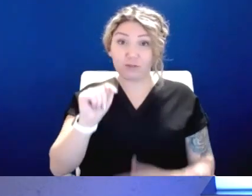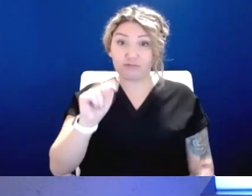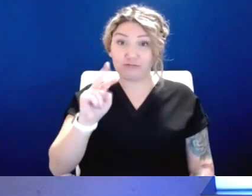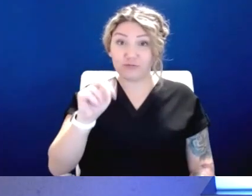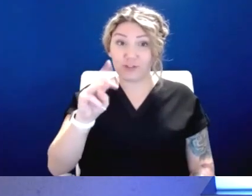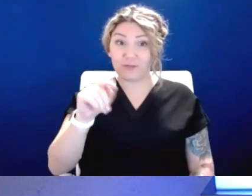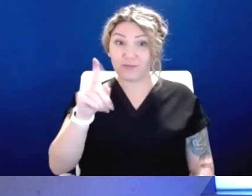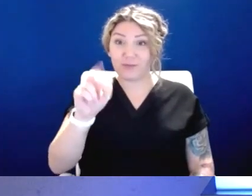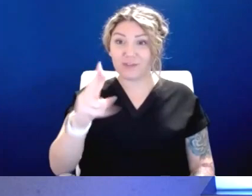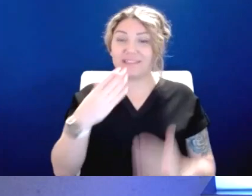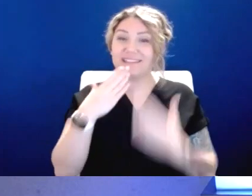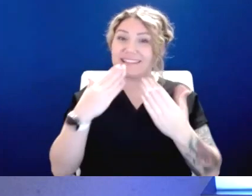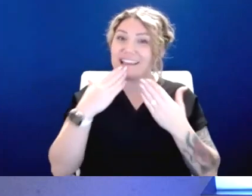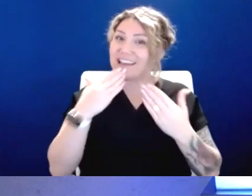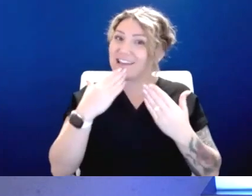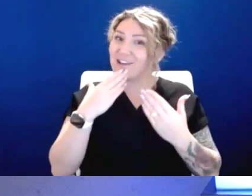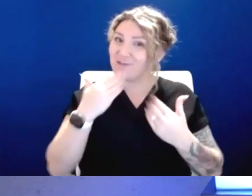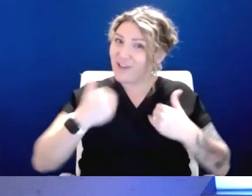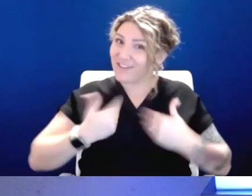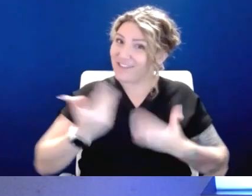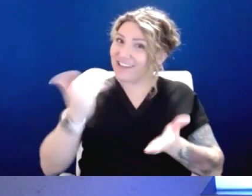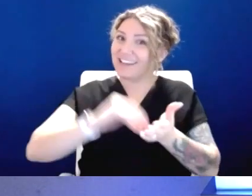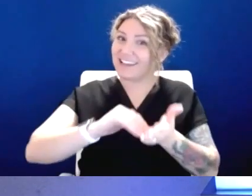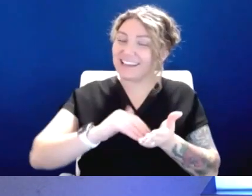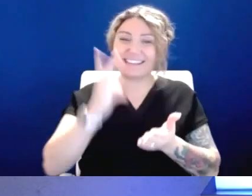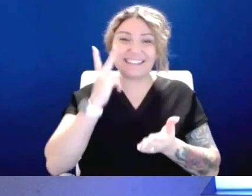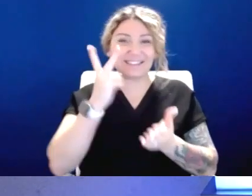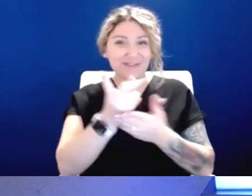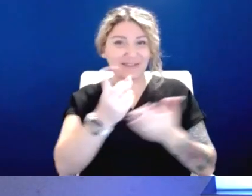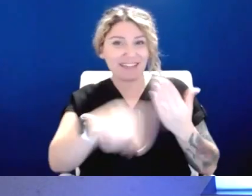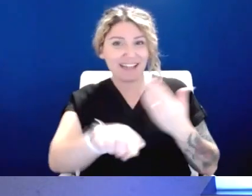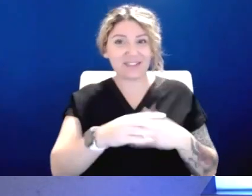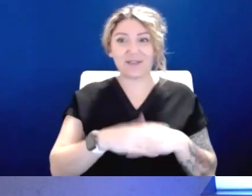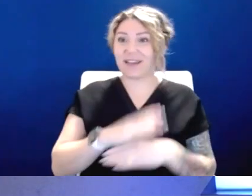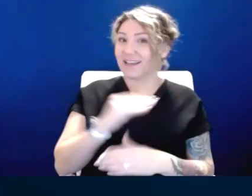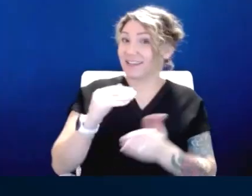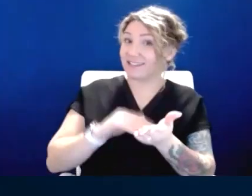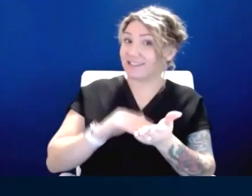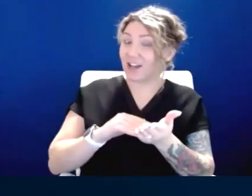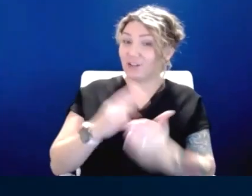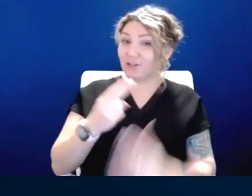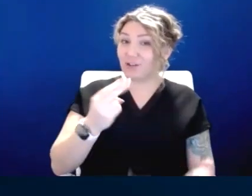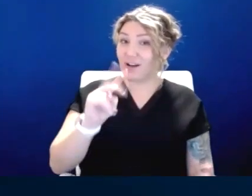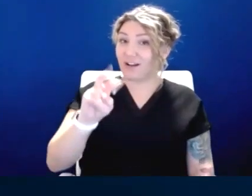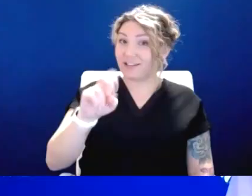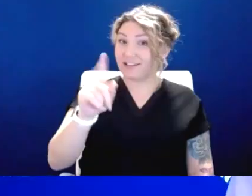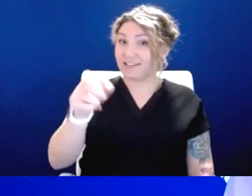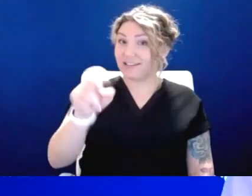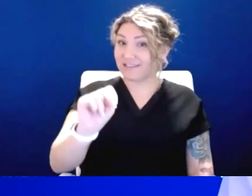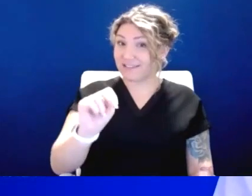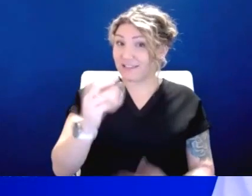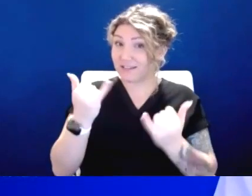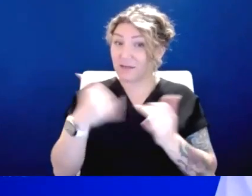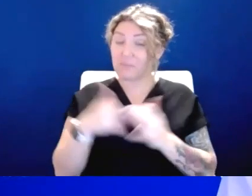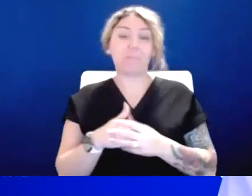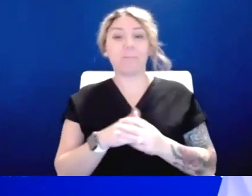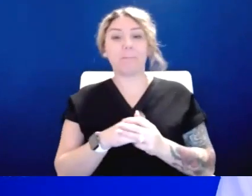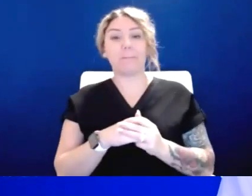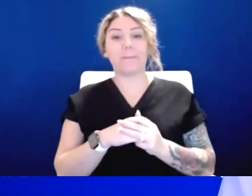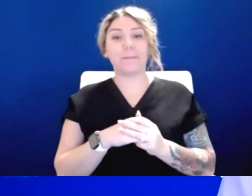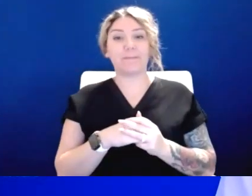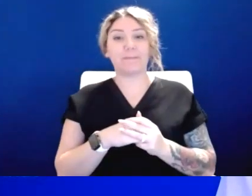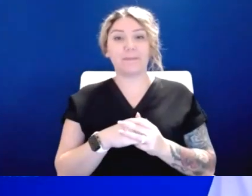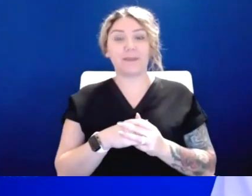me again. Well, all right. We'll see you next week. Thanks so much, Doctor. Thank you. And Dr. Hawkinson, final thoughts from you today. Yeah, overall, as far